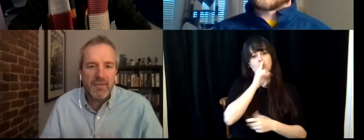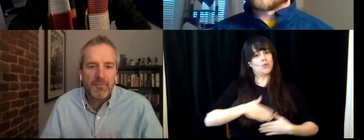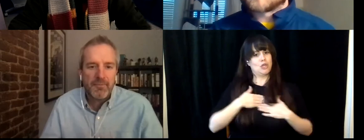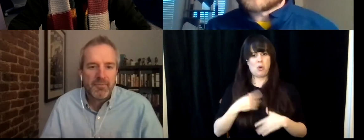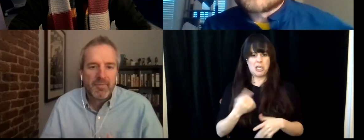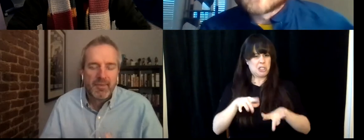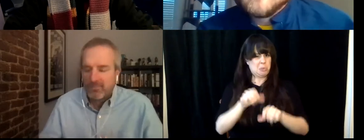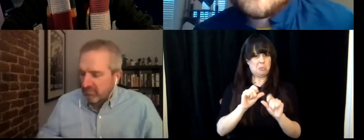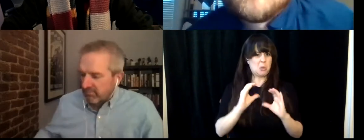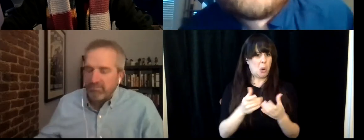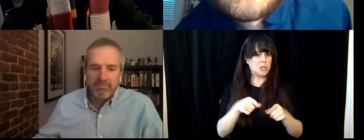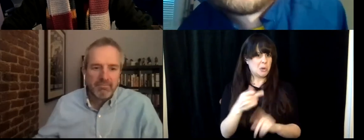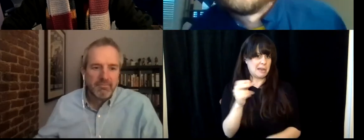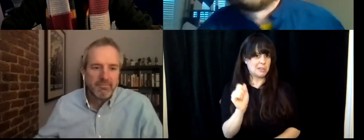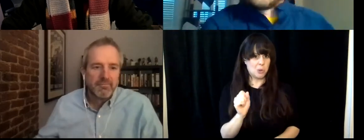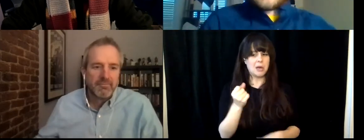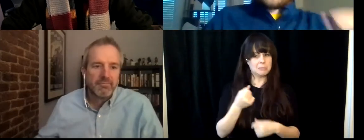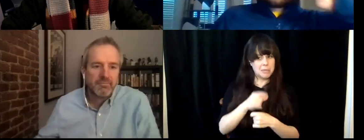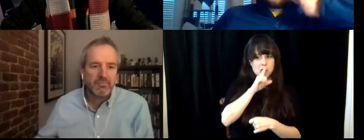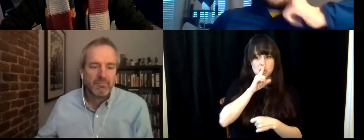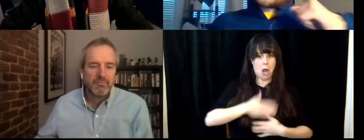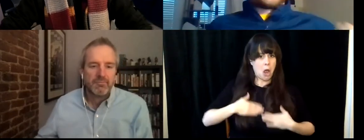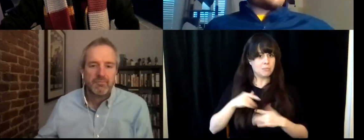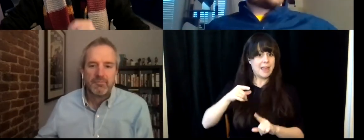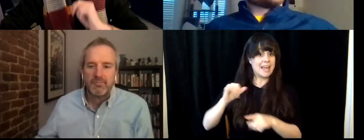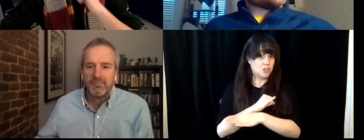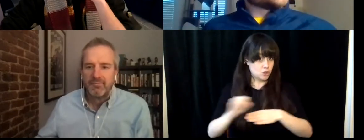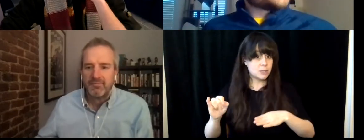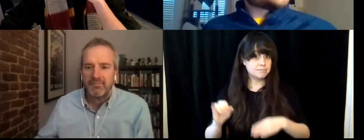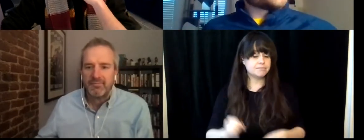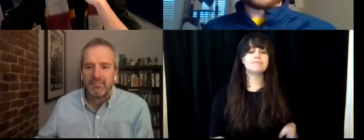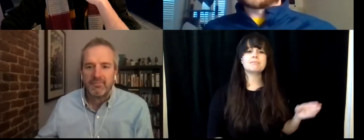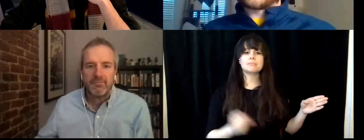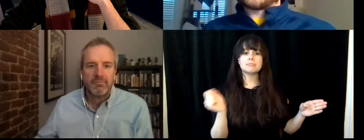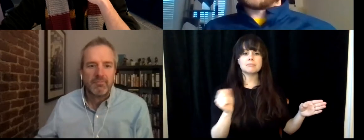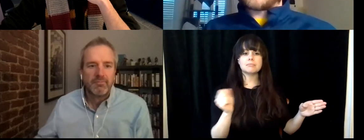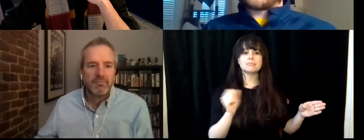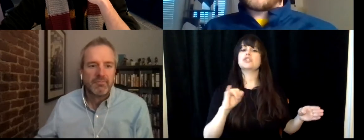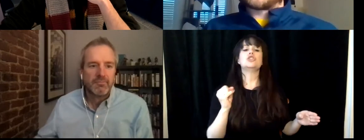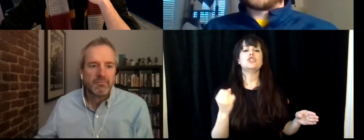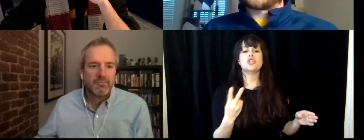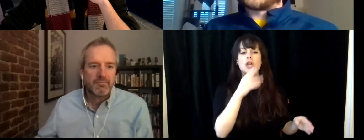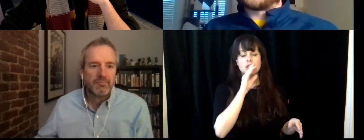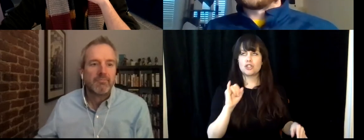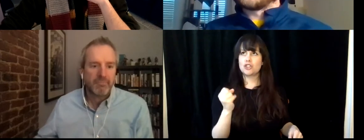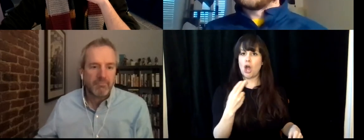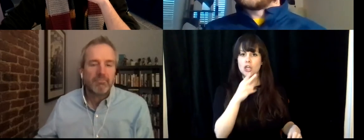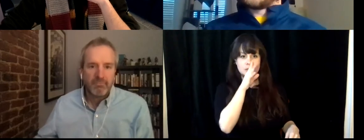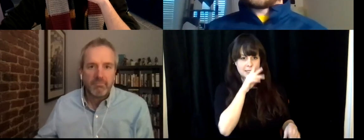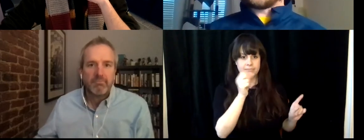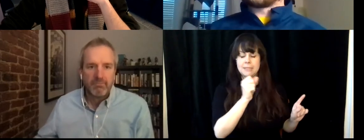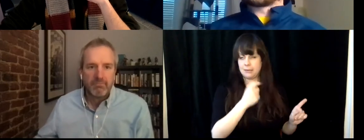industry. No, absolutely. I certainly couldn't agree more, especially when it comes to working in the back of the house at restaurants. If